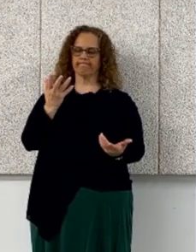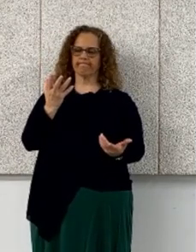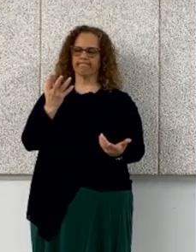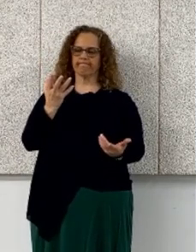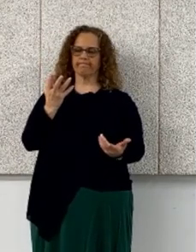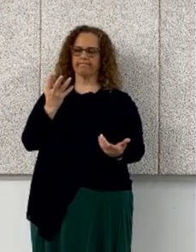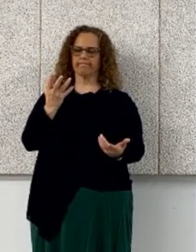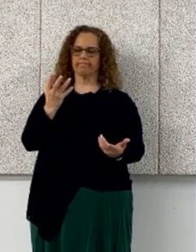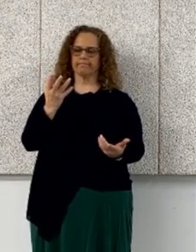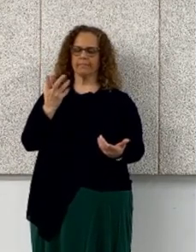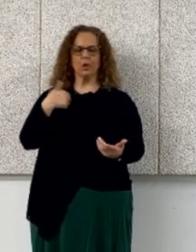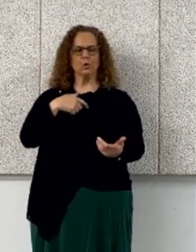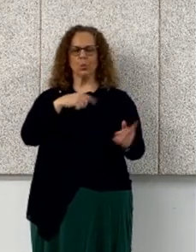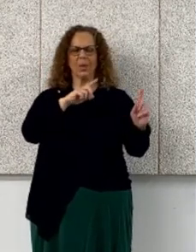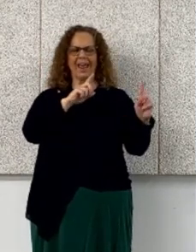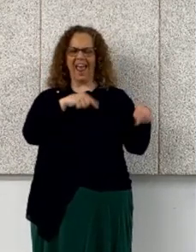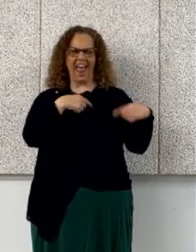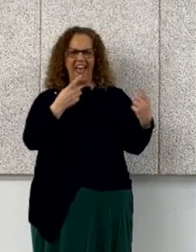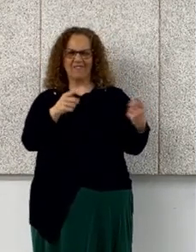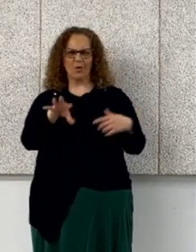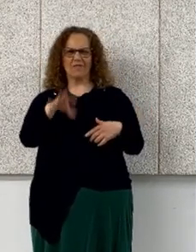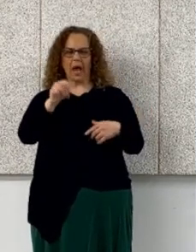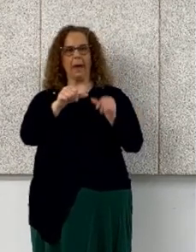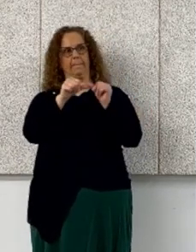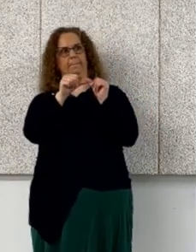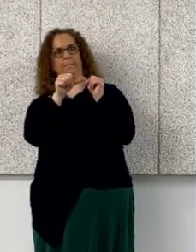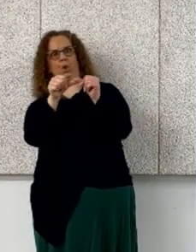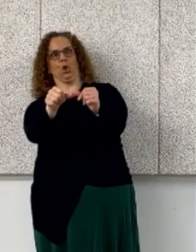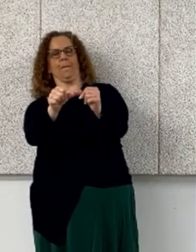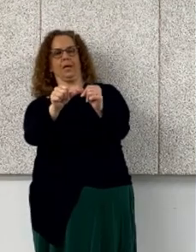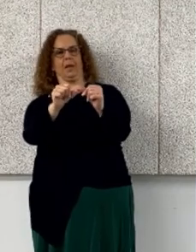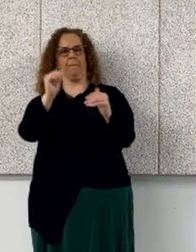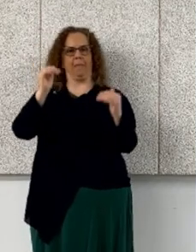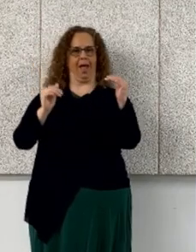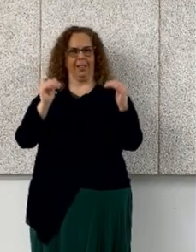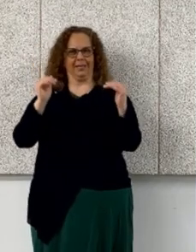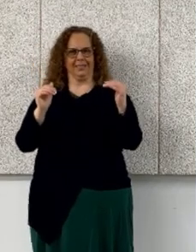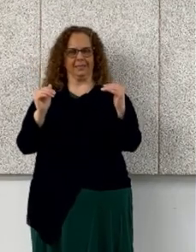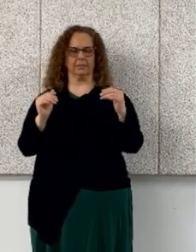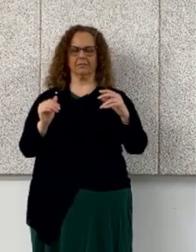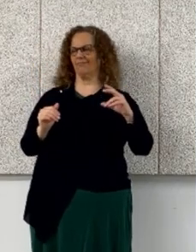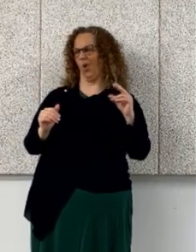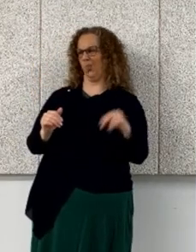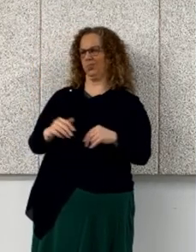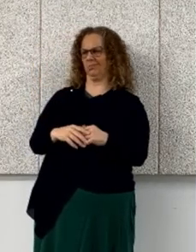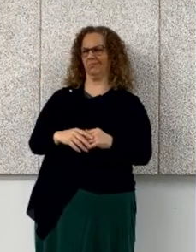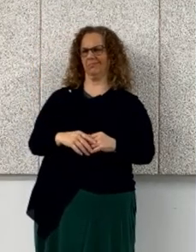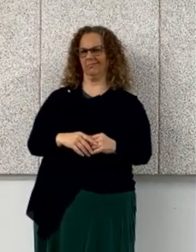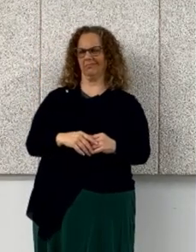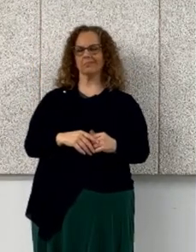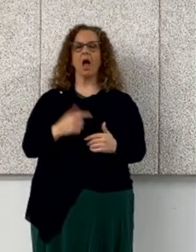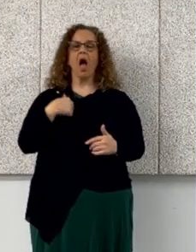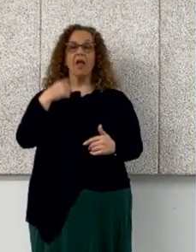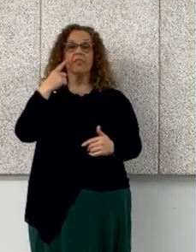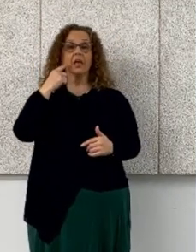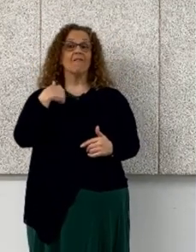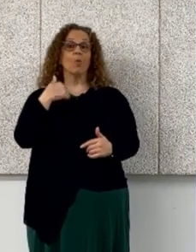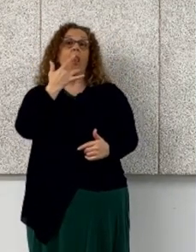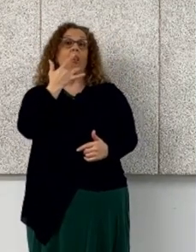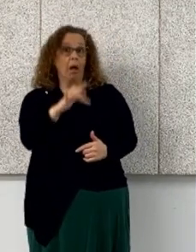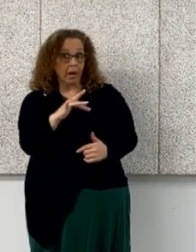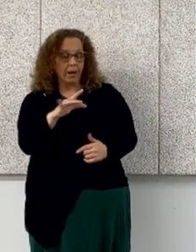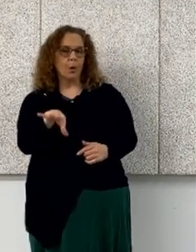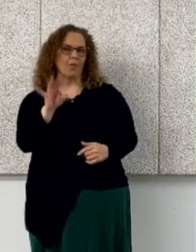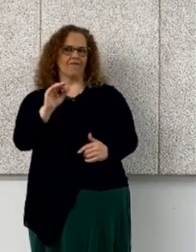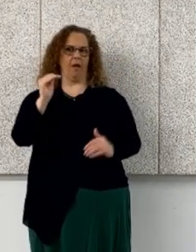we ever find permanent balance in our roles, you guys? Like, I don't think we do. No. Yeah, I think we find balance if we're fortunate for a